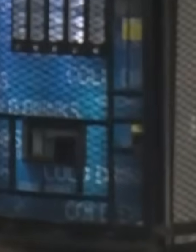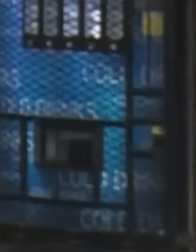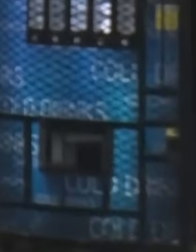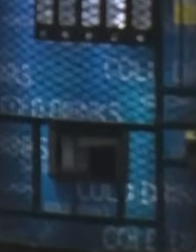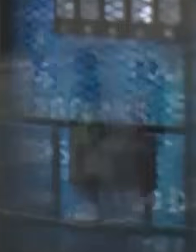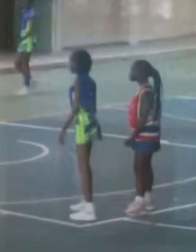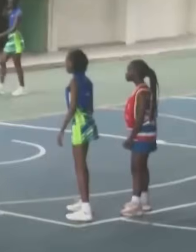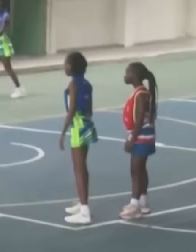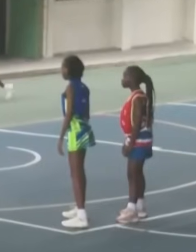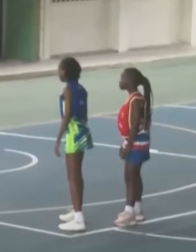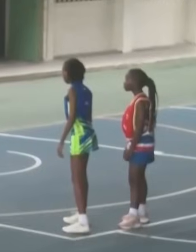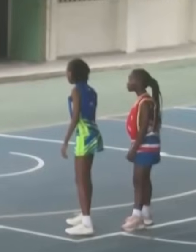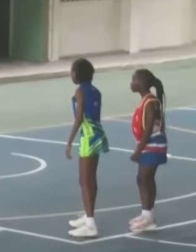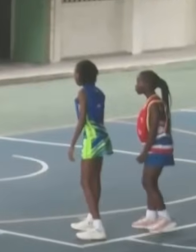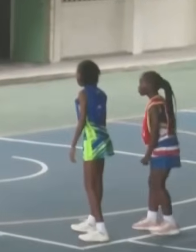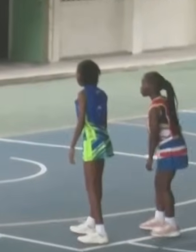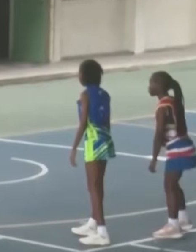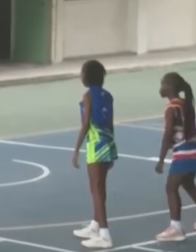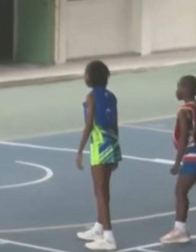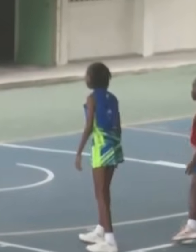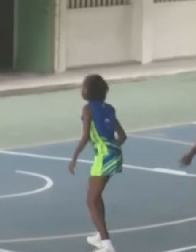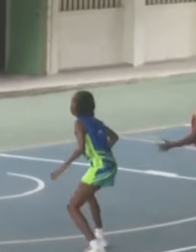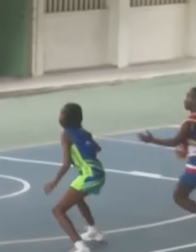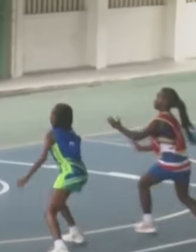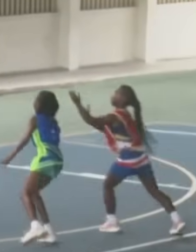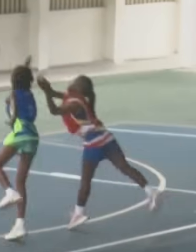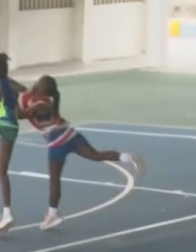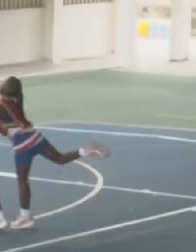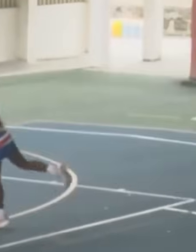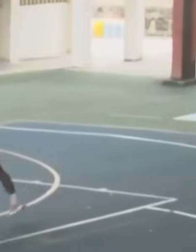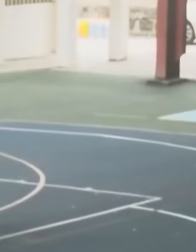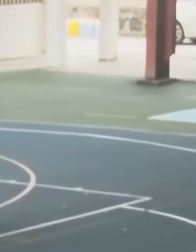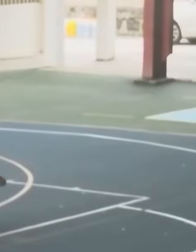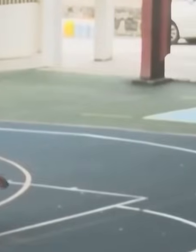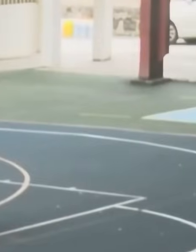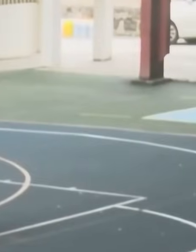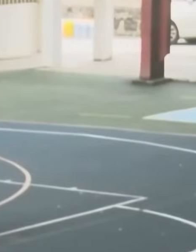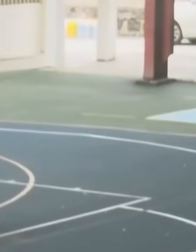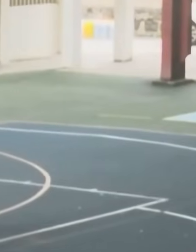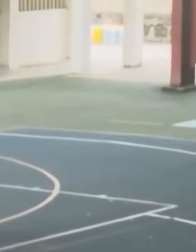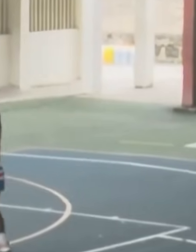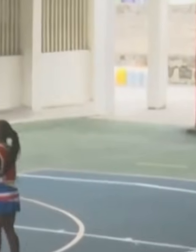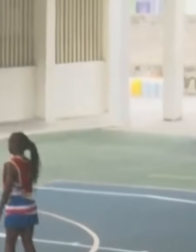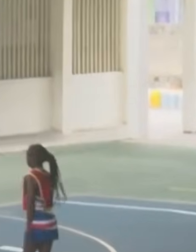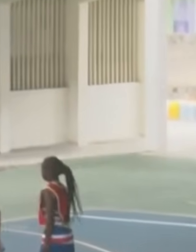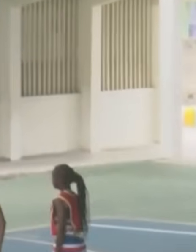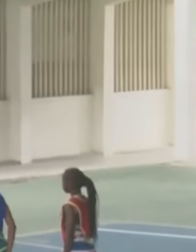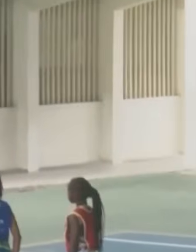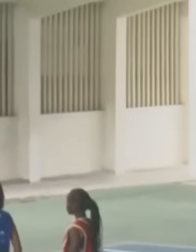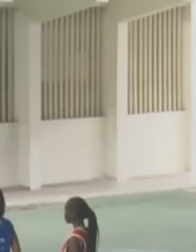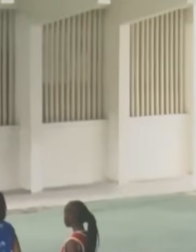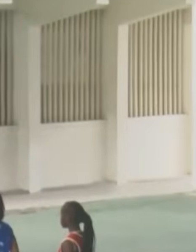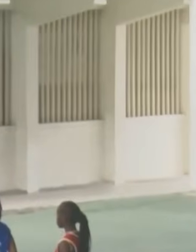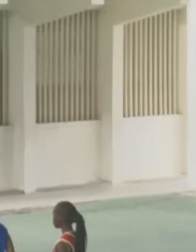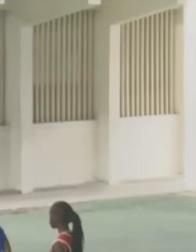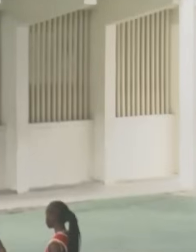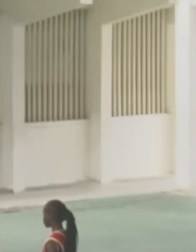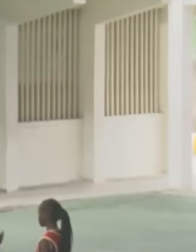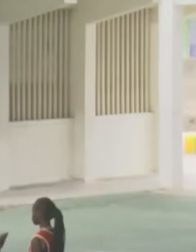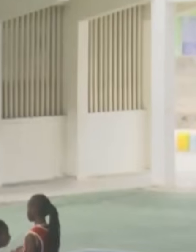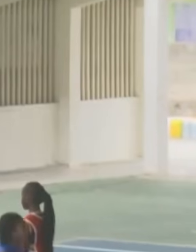smile about. SMS then took the third quarter 19-4, so let's head to the fourth and final